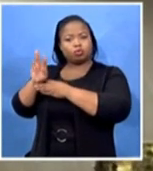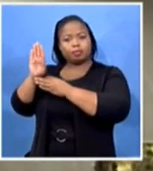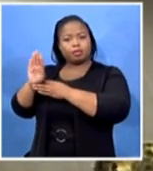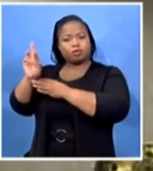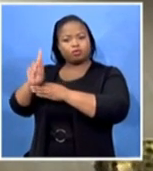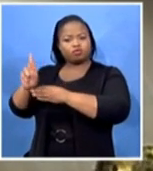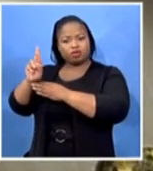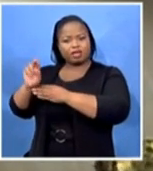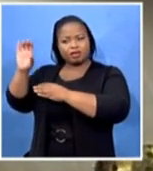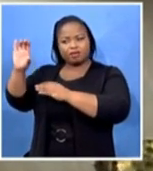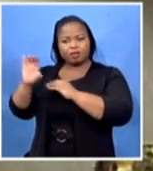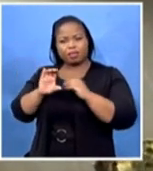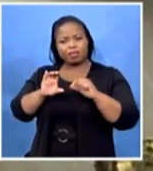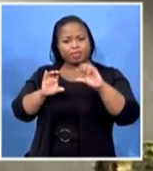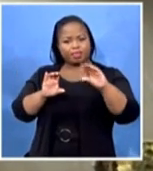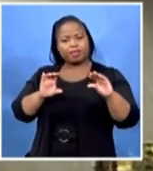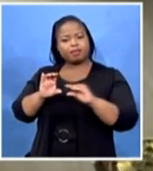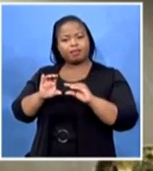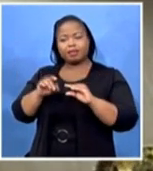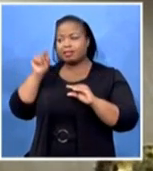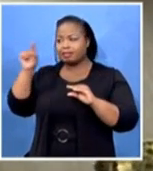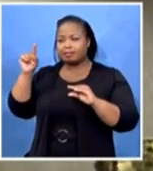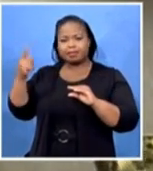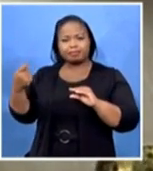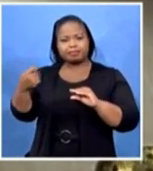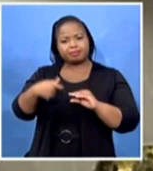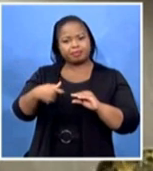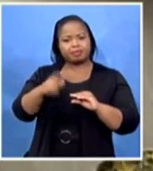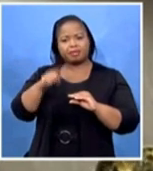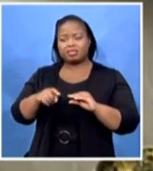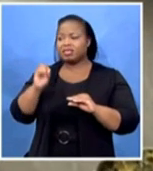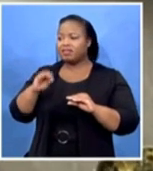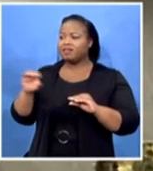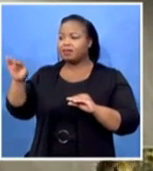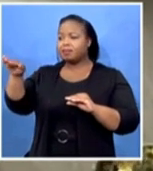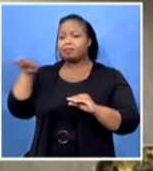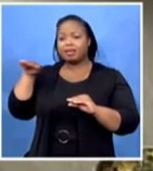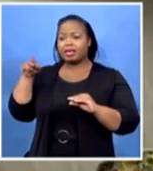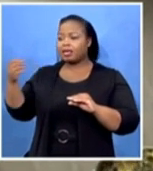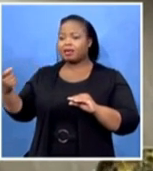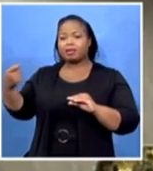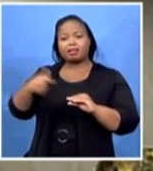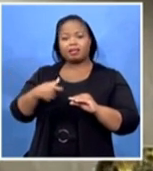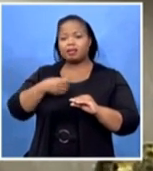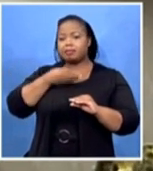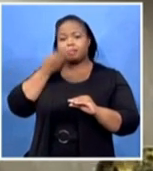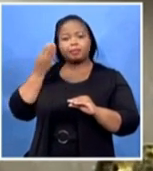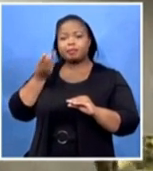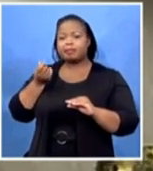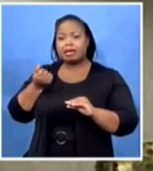If Land Bank doesn't have enough cash flow or enough funds, there is no way. So it means the government have got